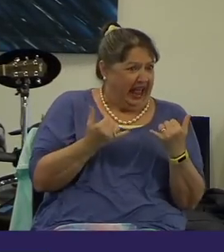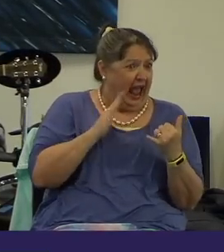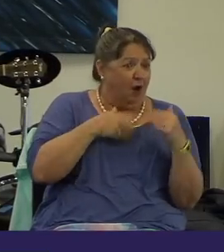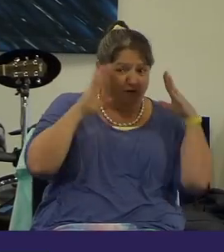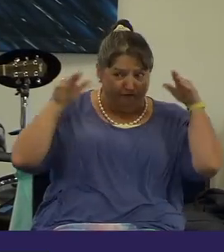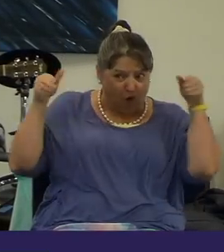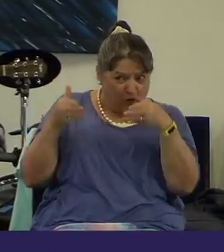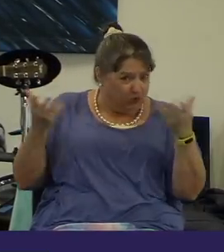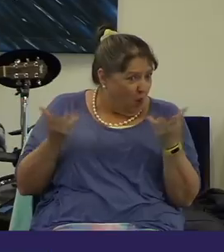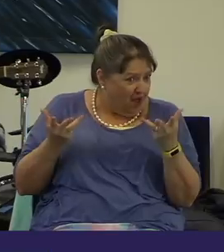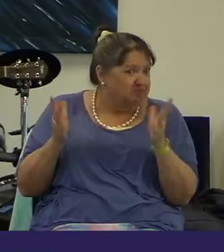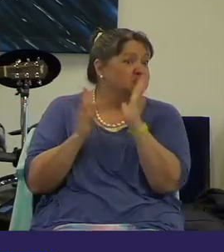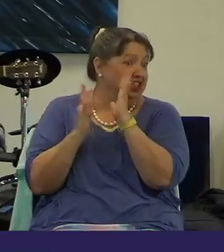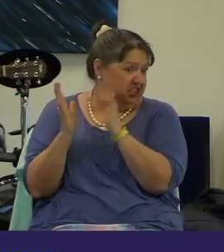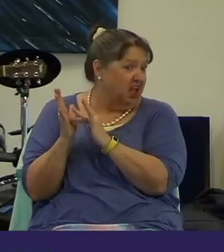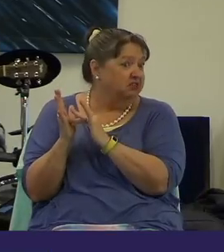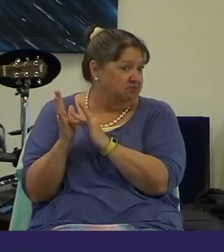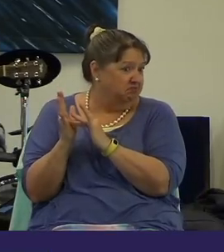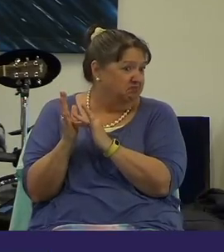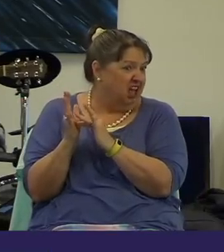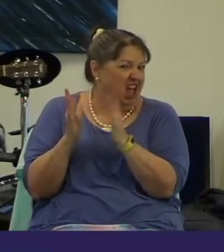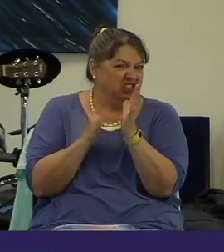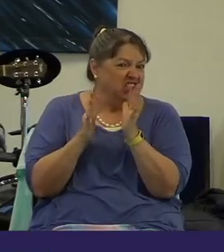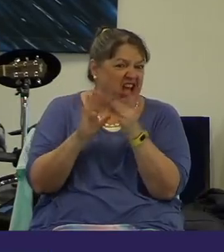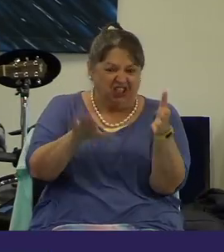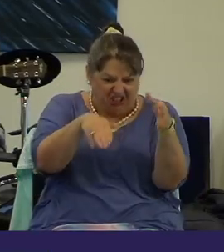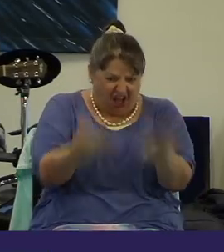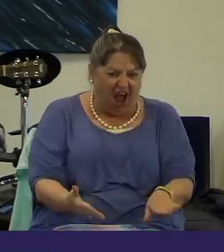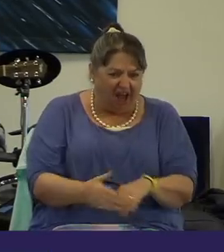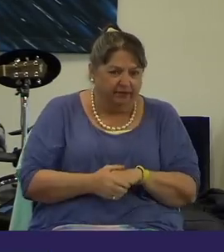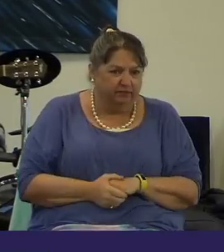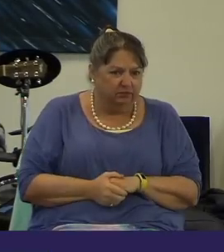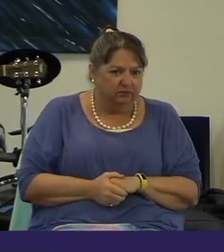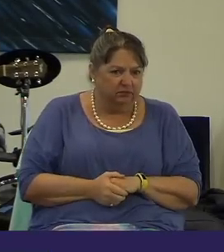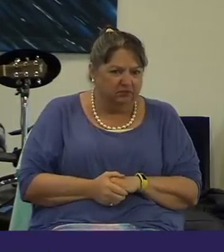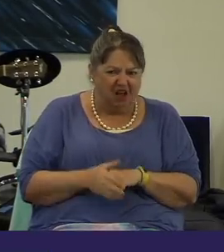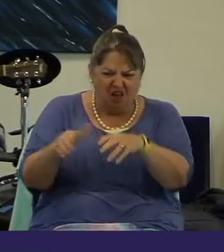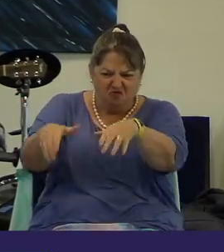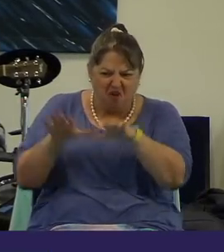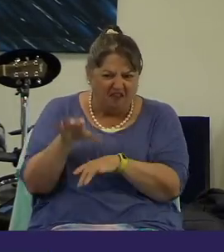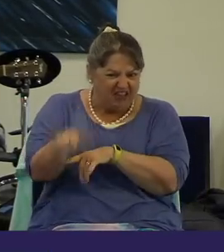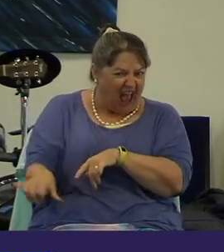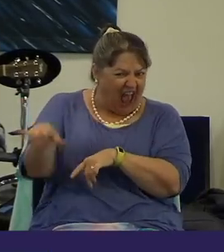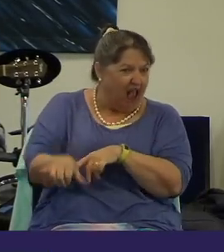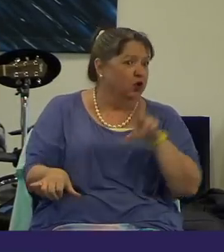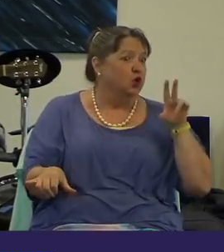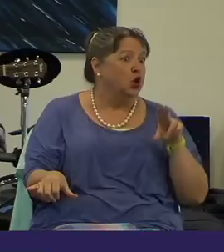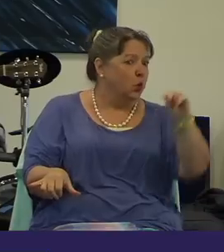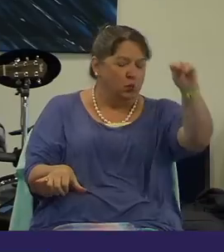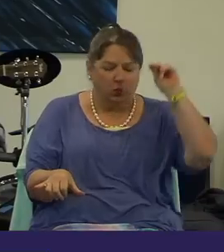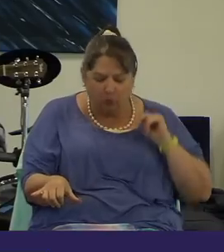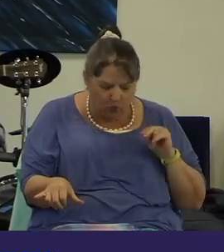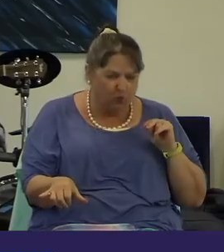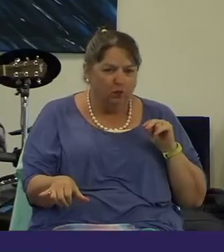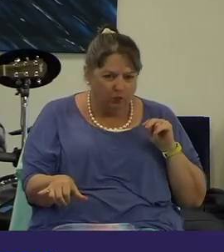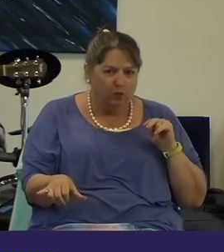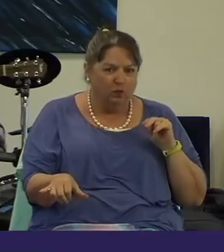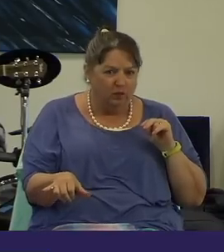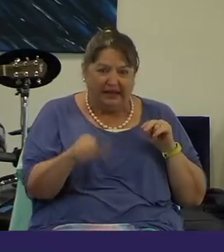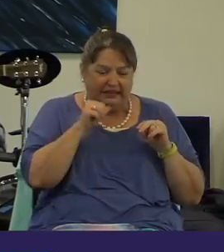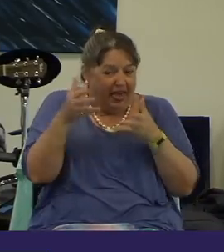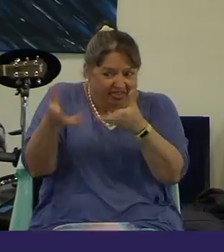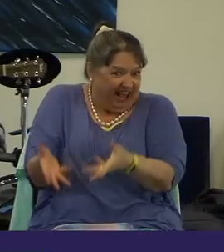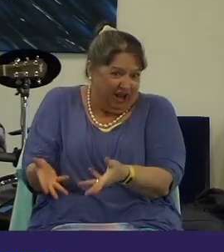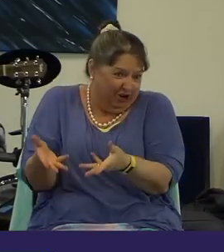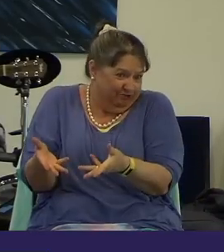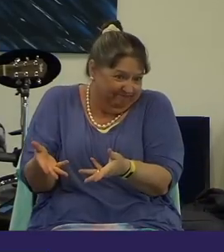and he's no longer in that tomb. He's alive, and it's just so exciting. So the chorus